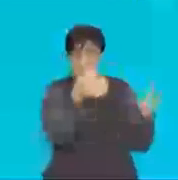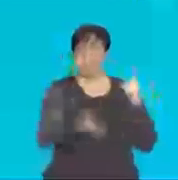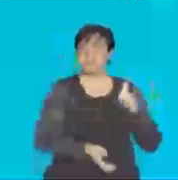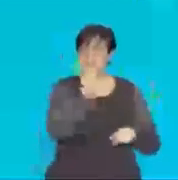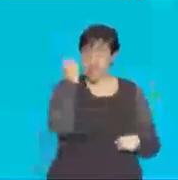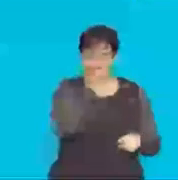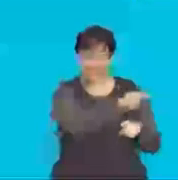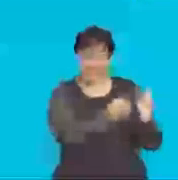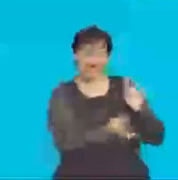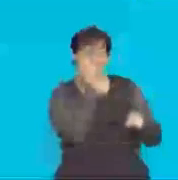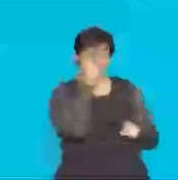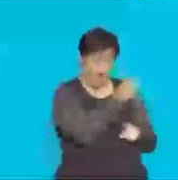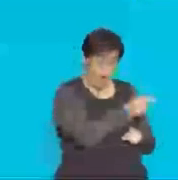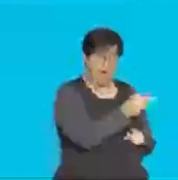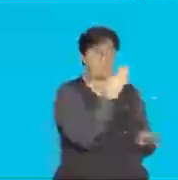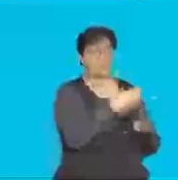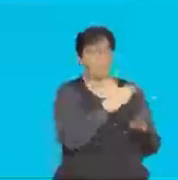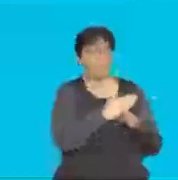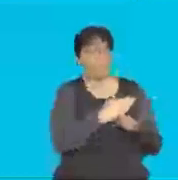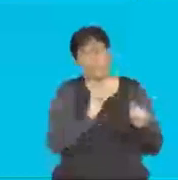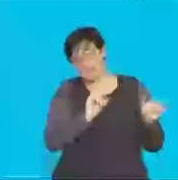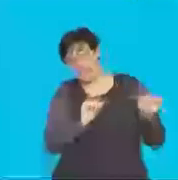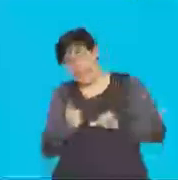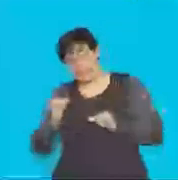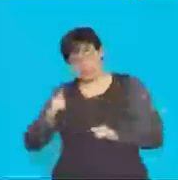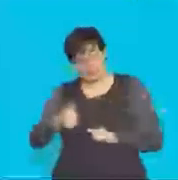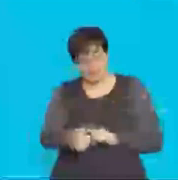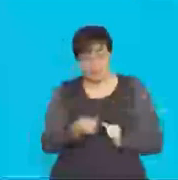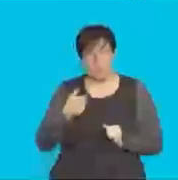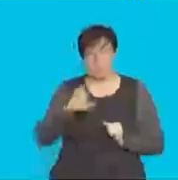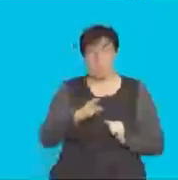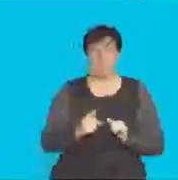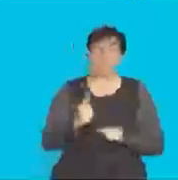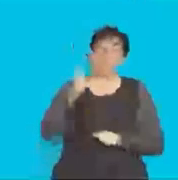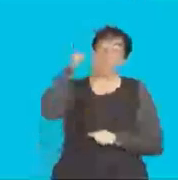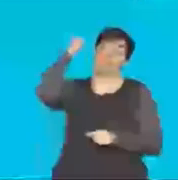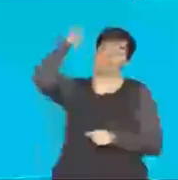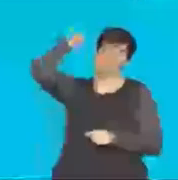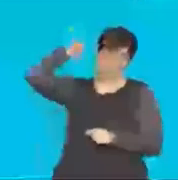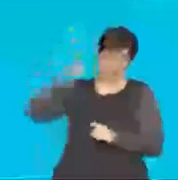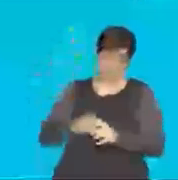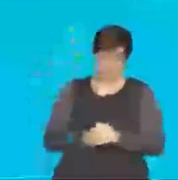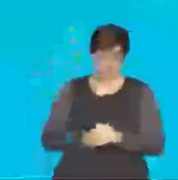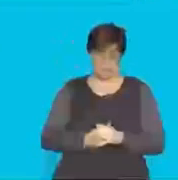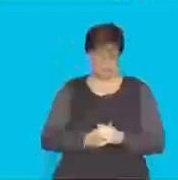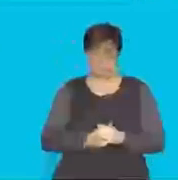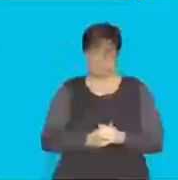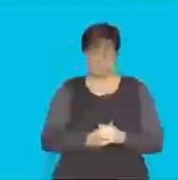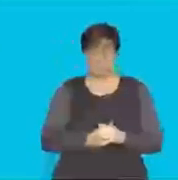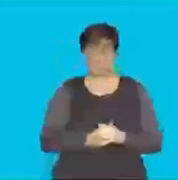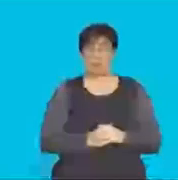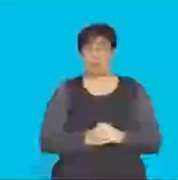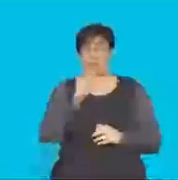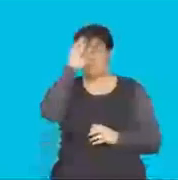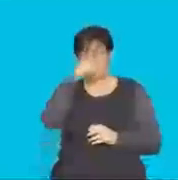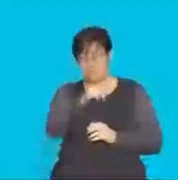find the clues and use these clues to work either to the next generation or backwards a generation. So again,